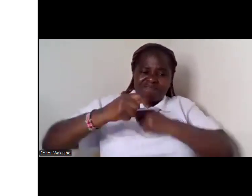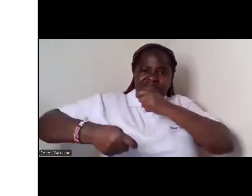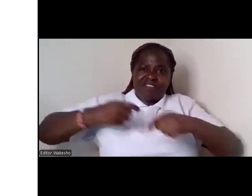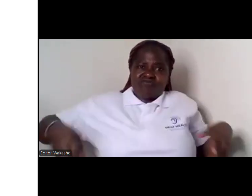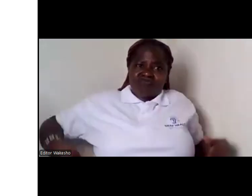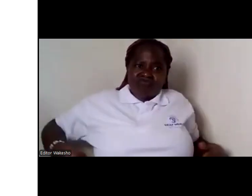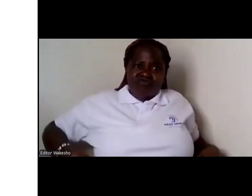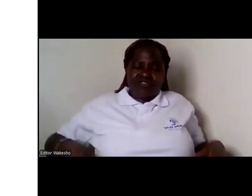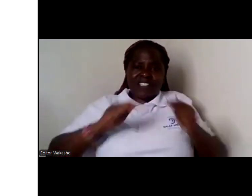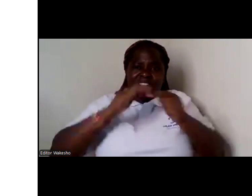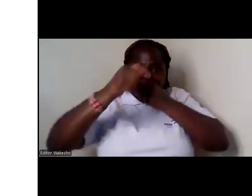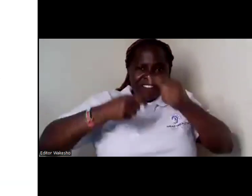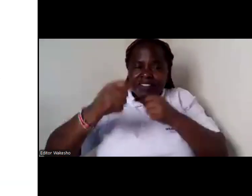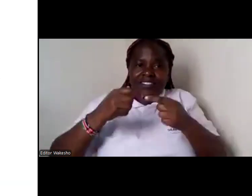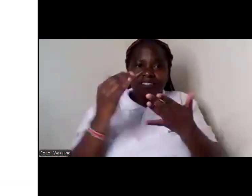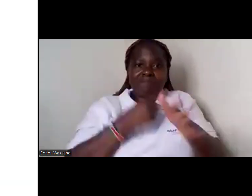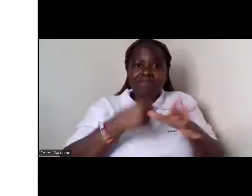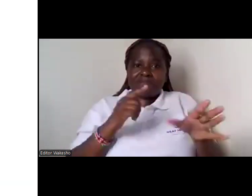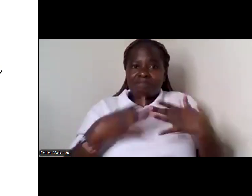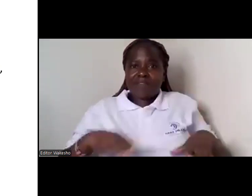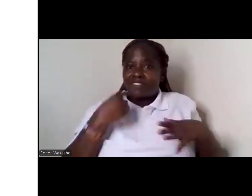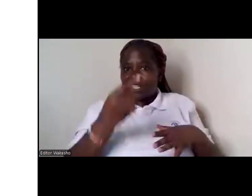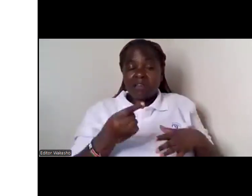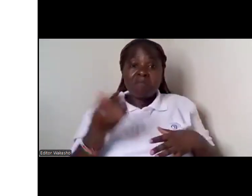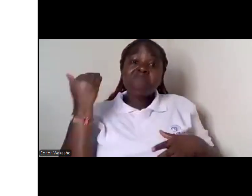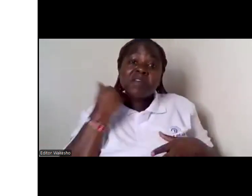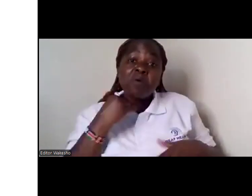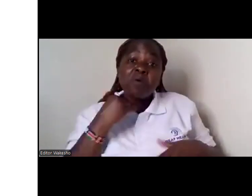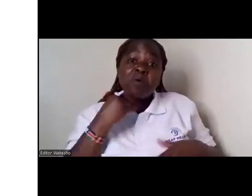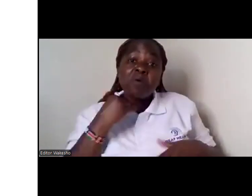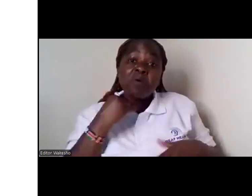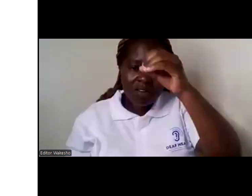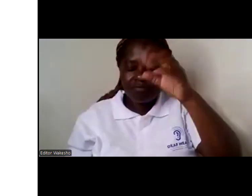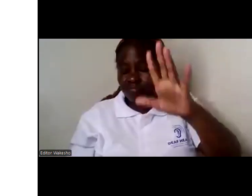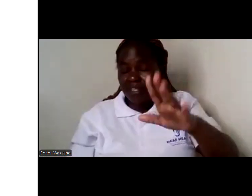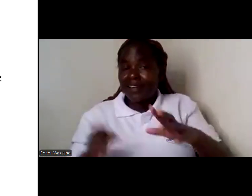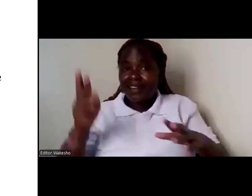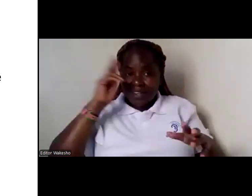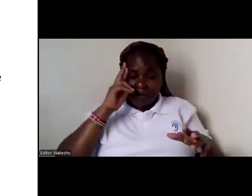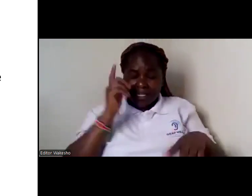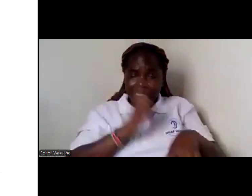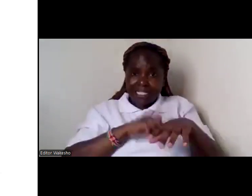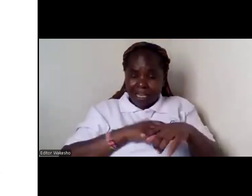Some people say that you won't get your periods again. So remember, when you tie tubes,